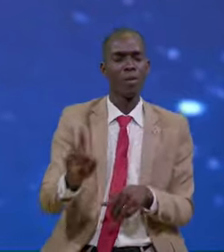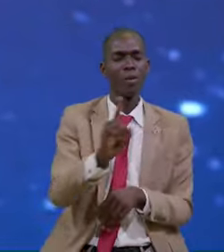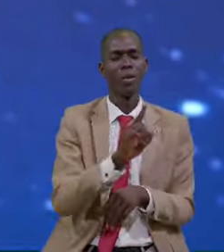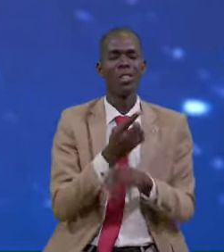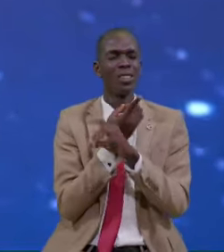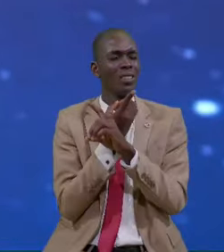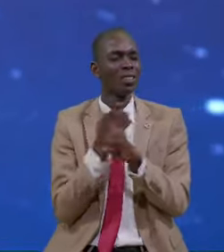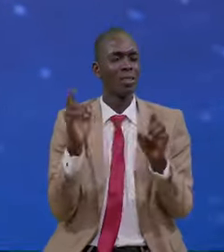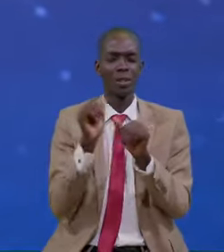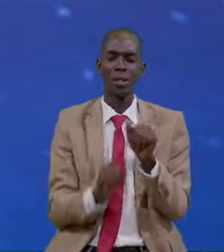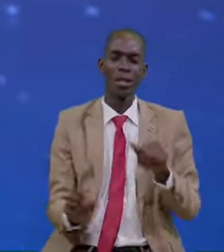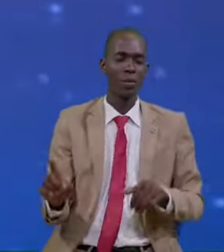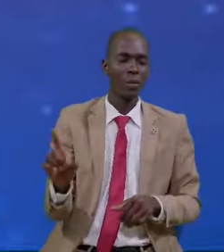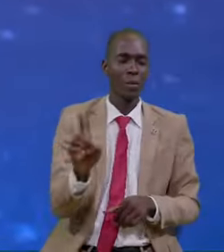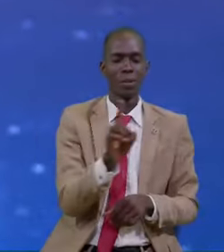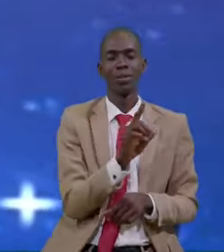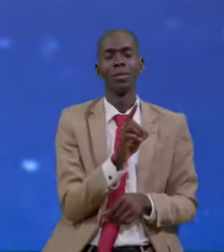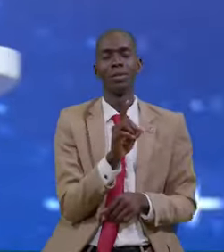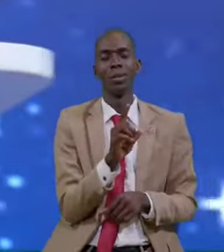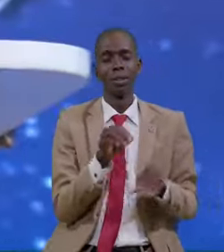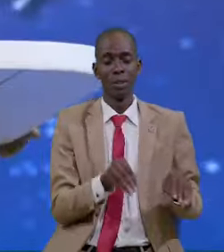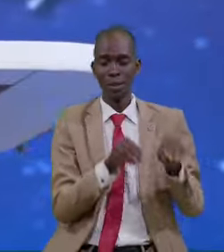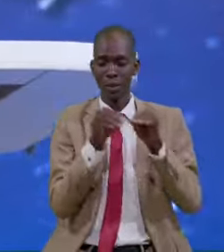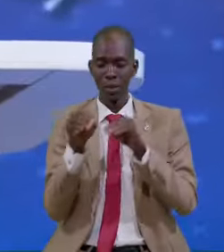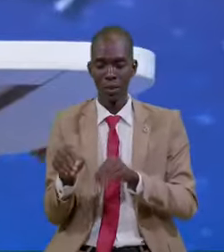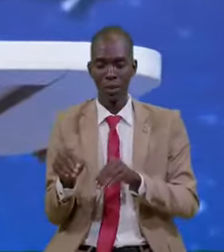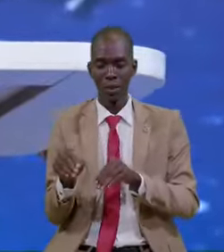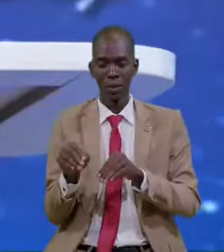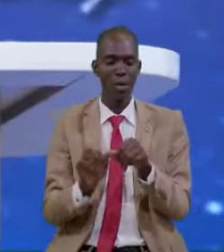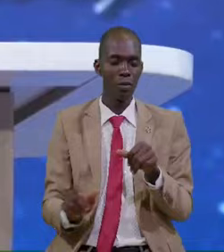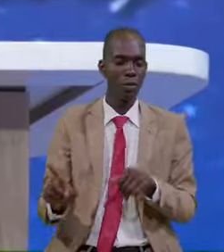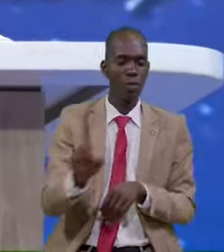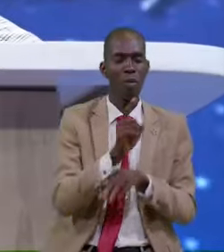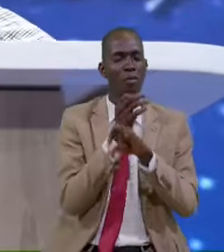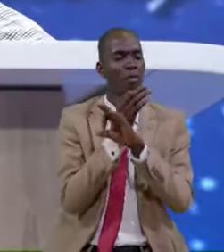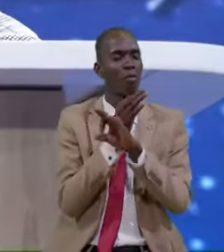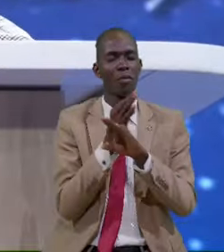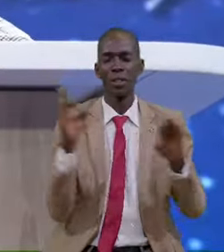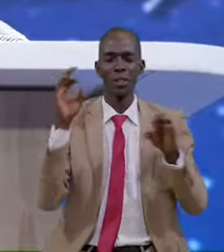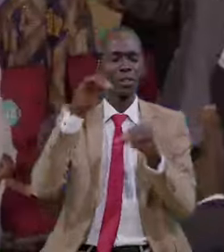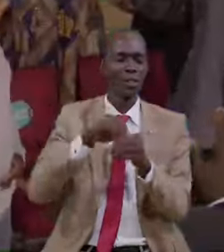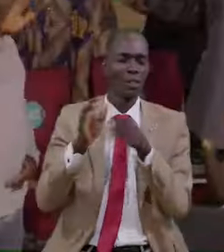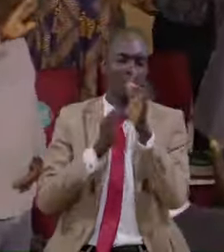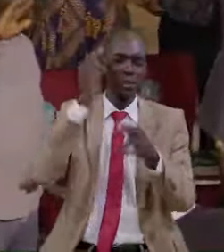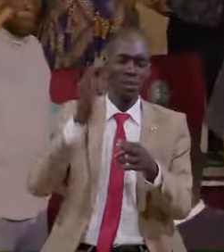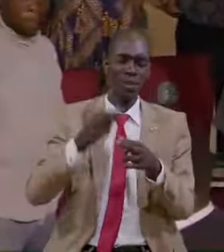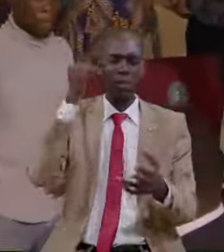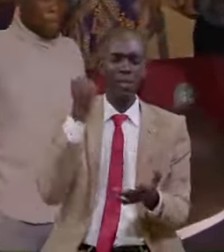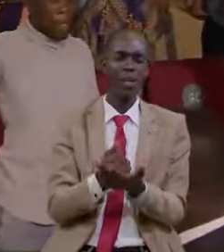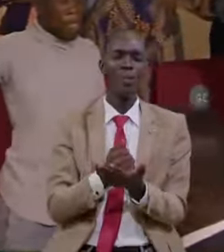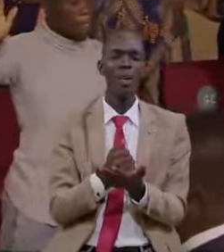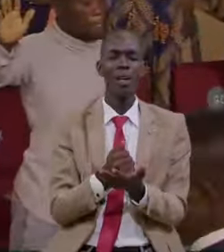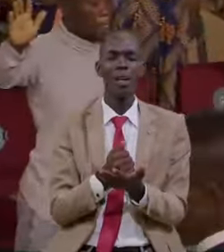deliver everyone, set everyone free in Jesus'